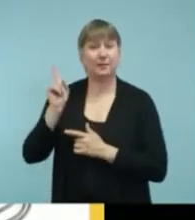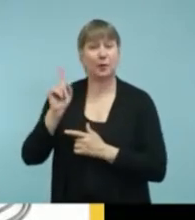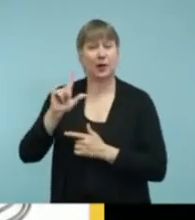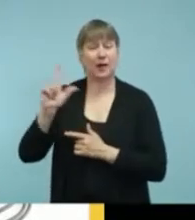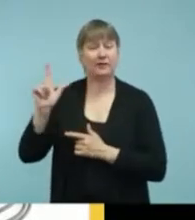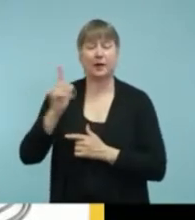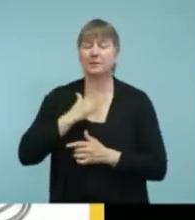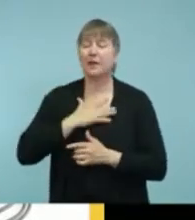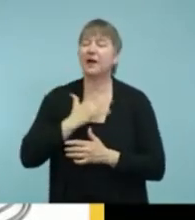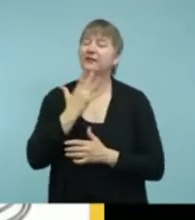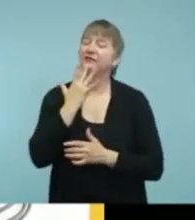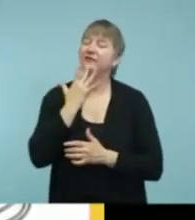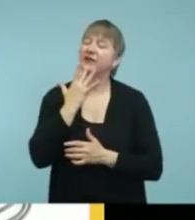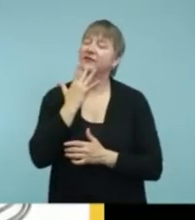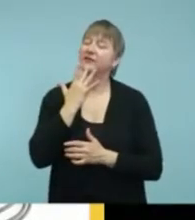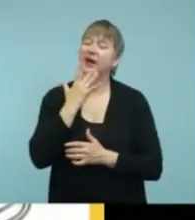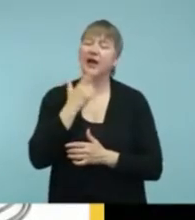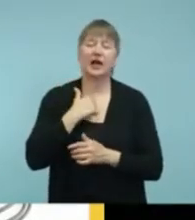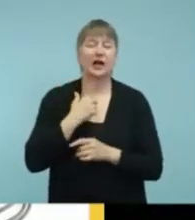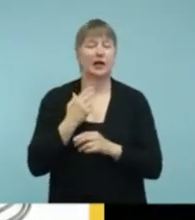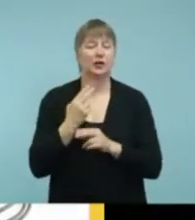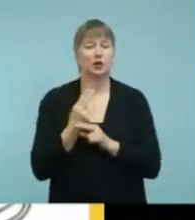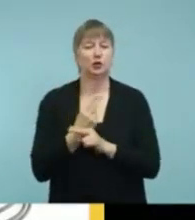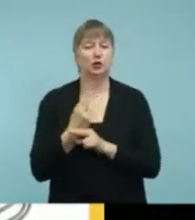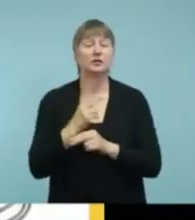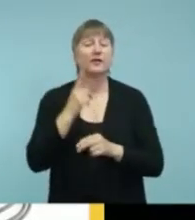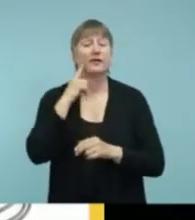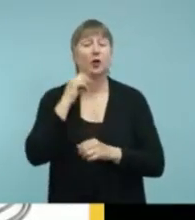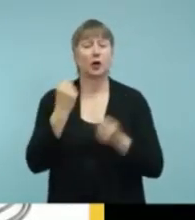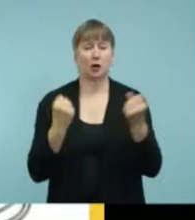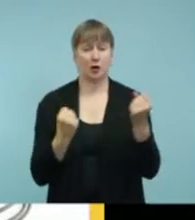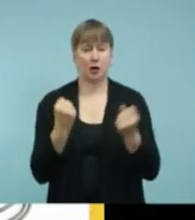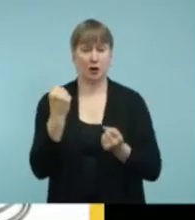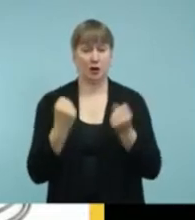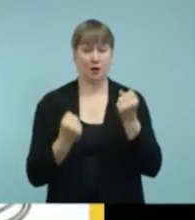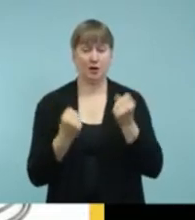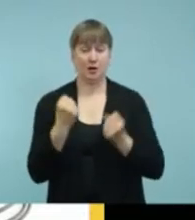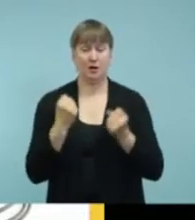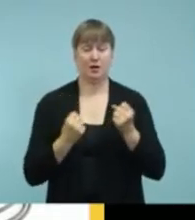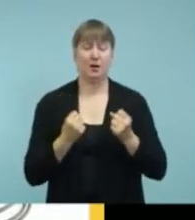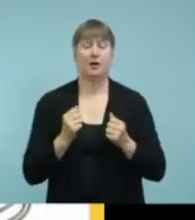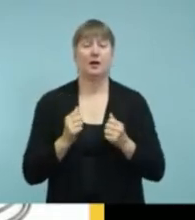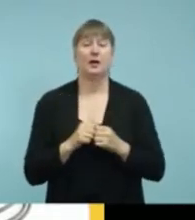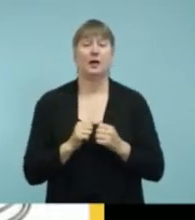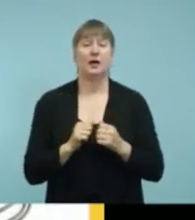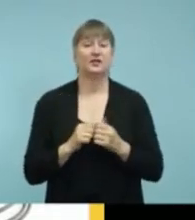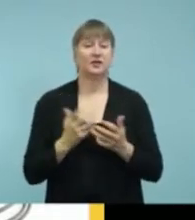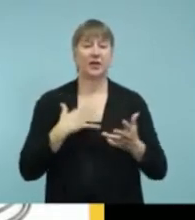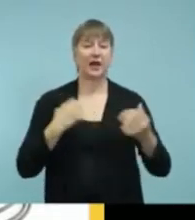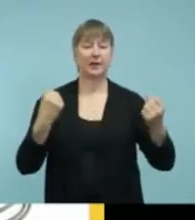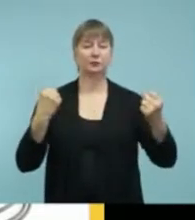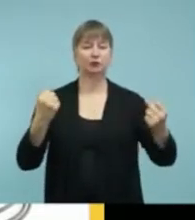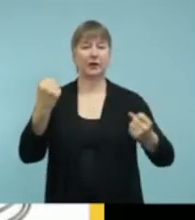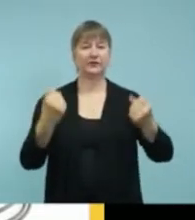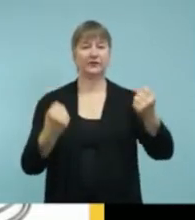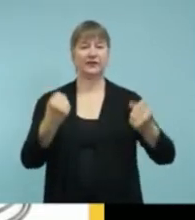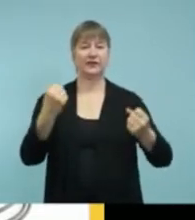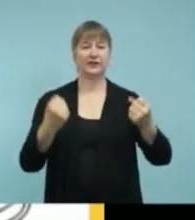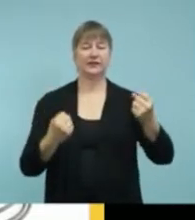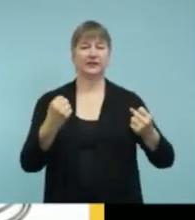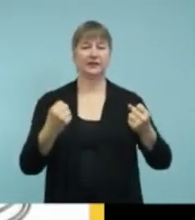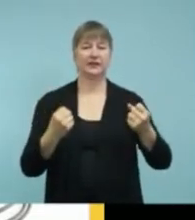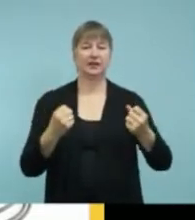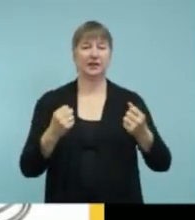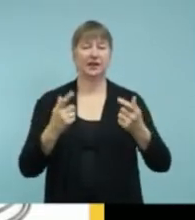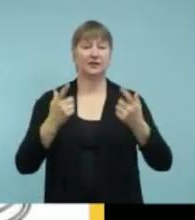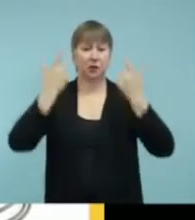product that I like to use in the car. Because with this, I can do hands free driving. So I wear this